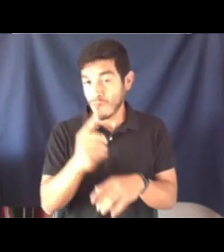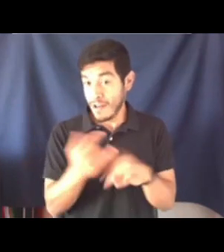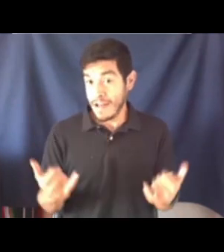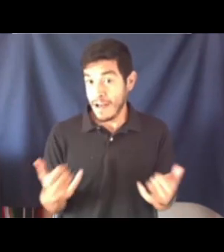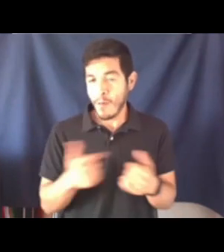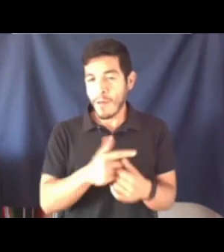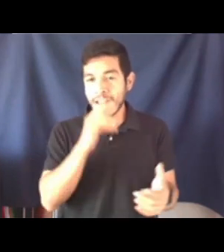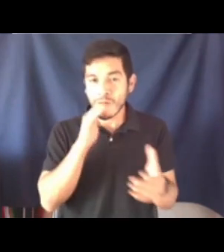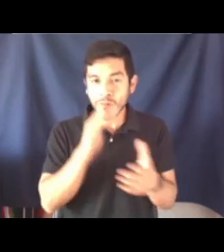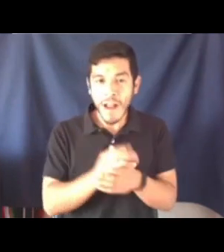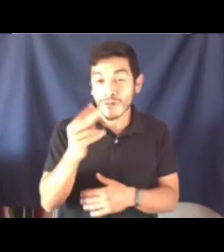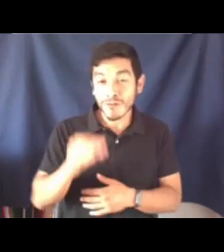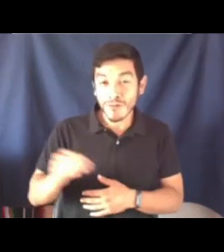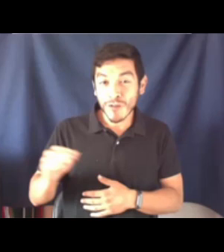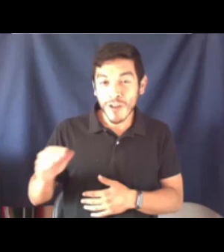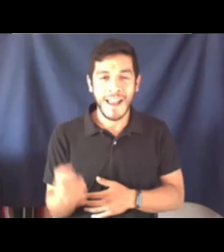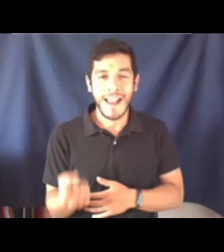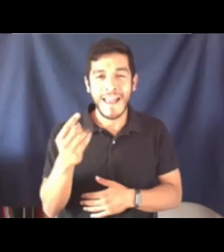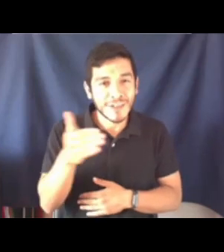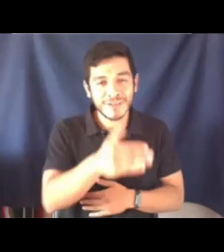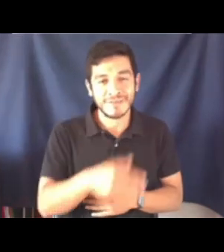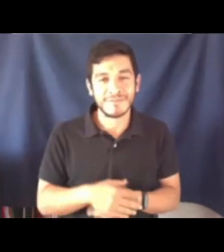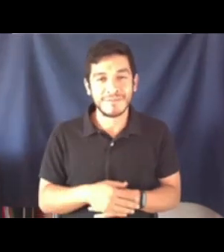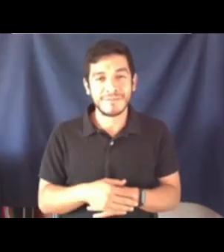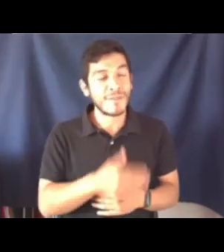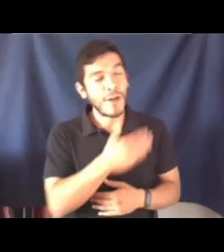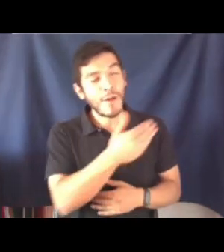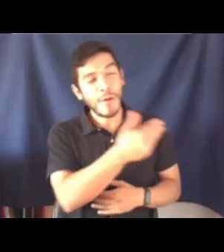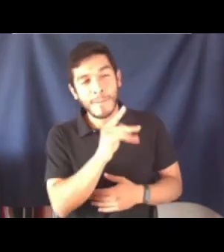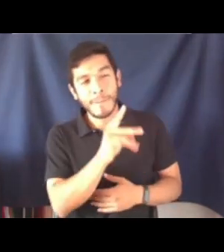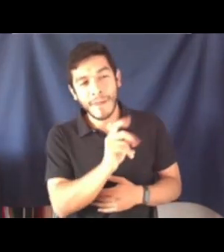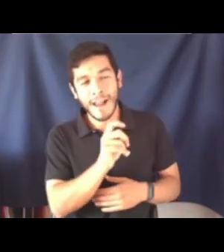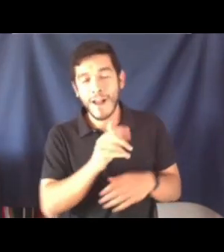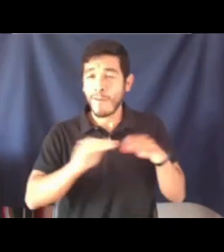so much for being with us today. And the floor is yours, sir.